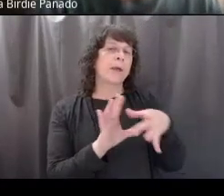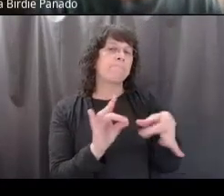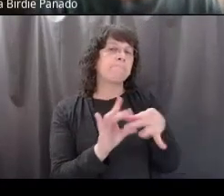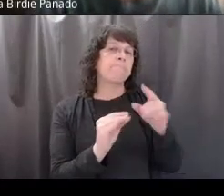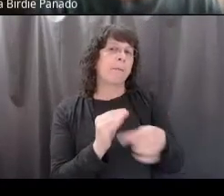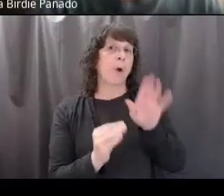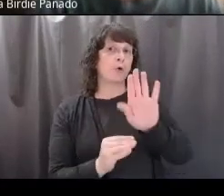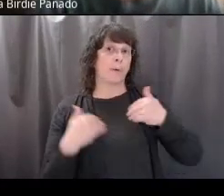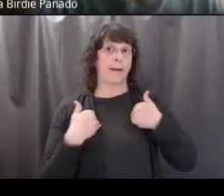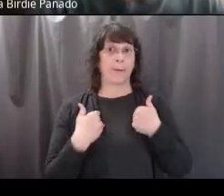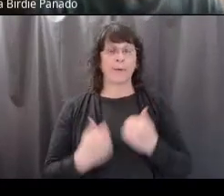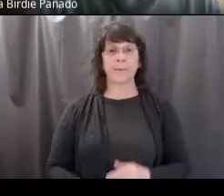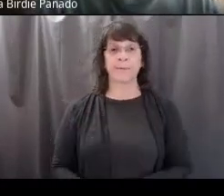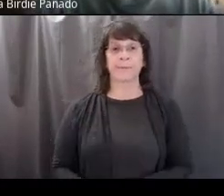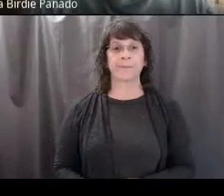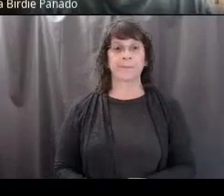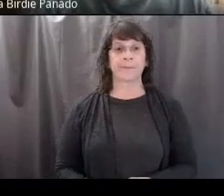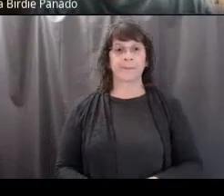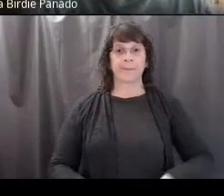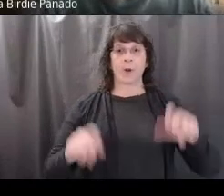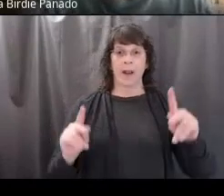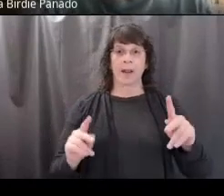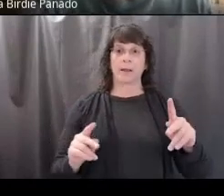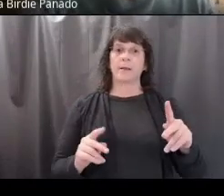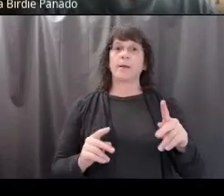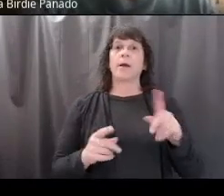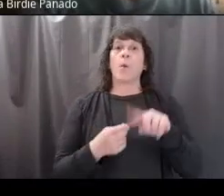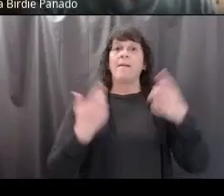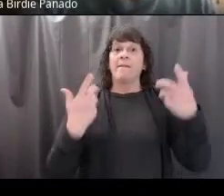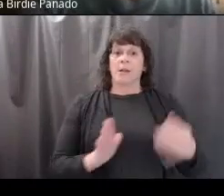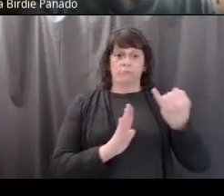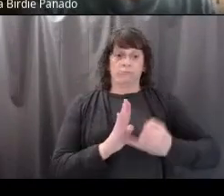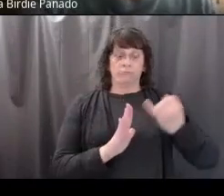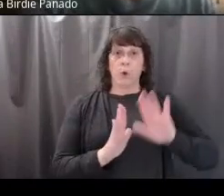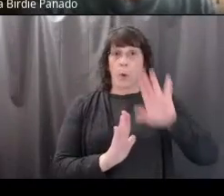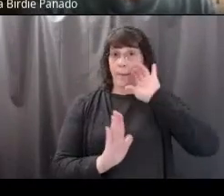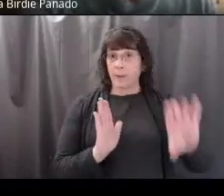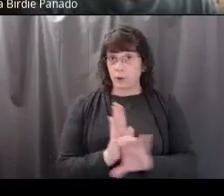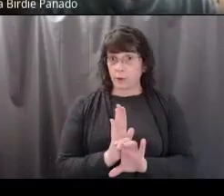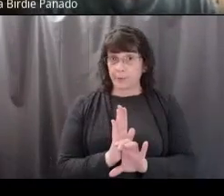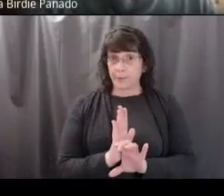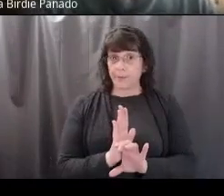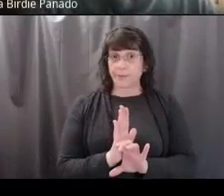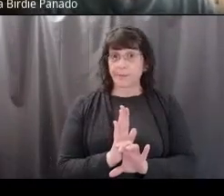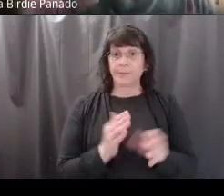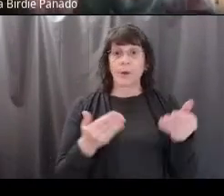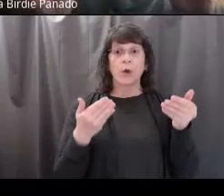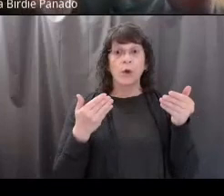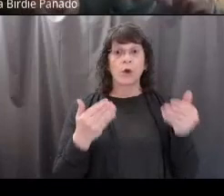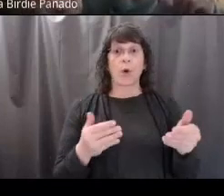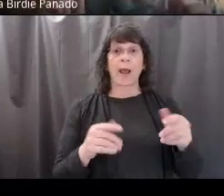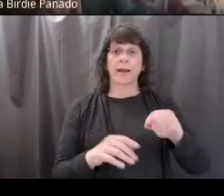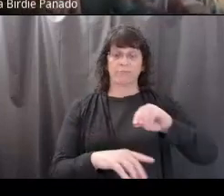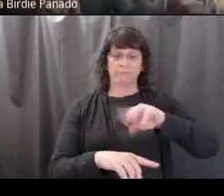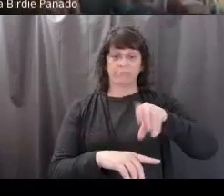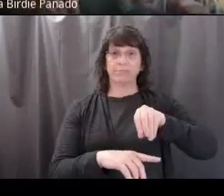about your animal. All right, and once you are done drawing your picture, go ahead and snap